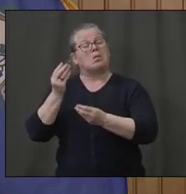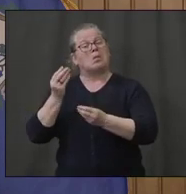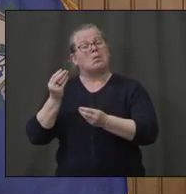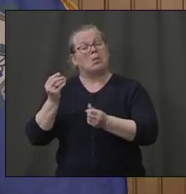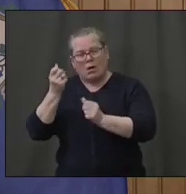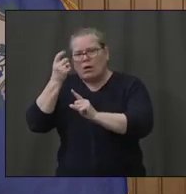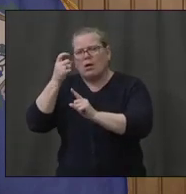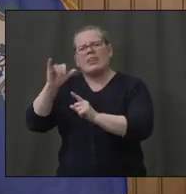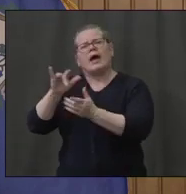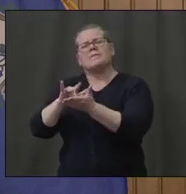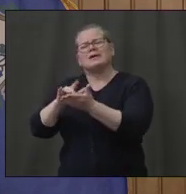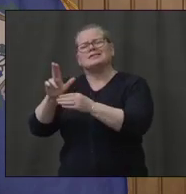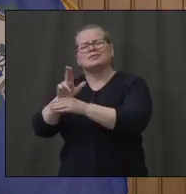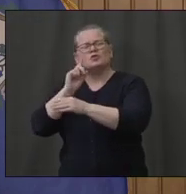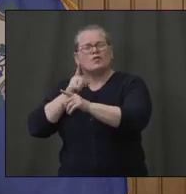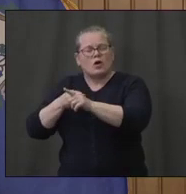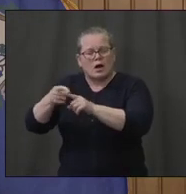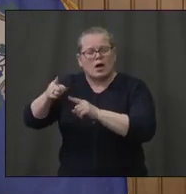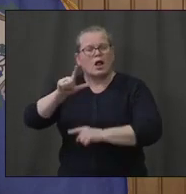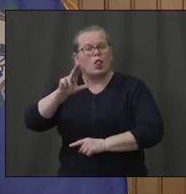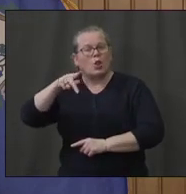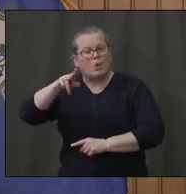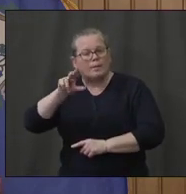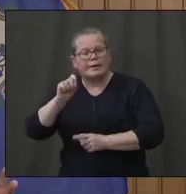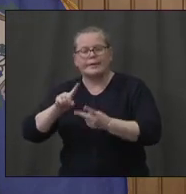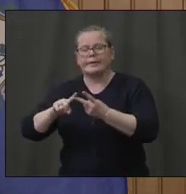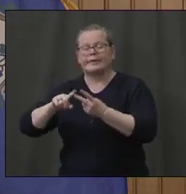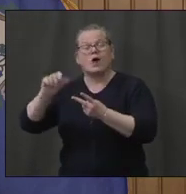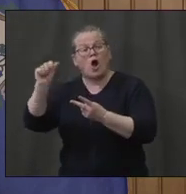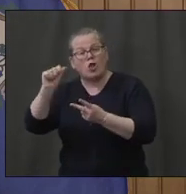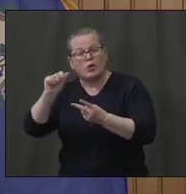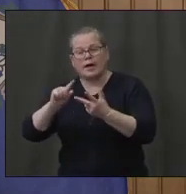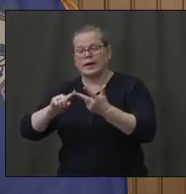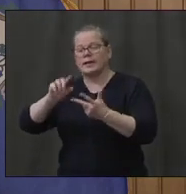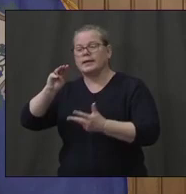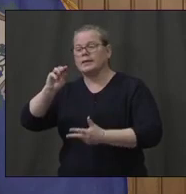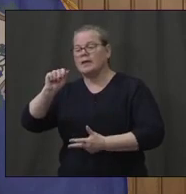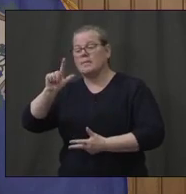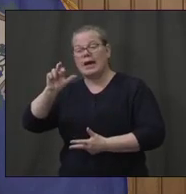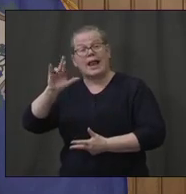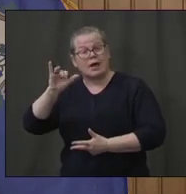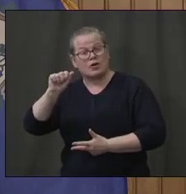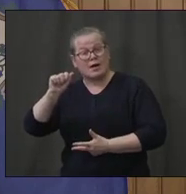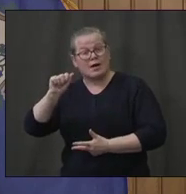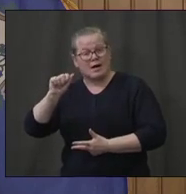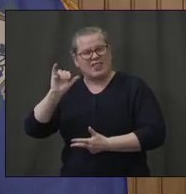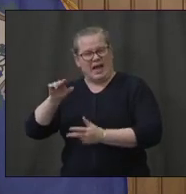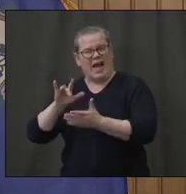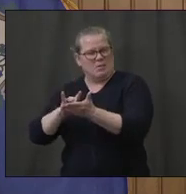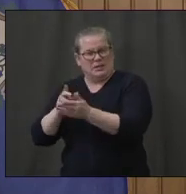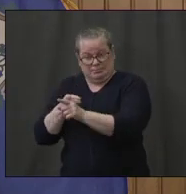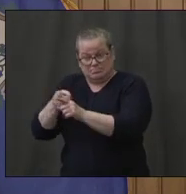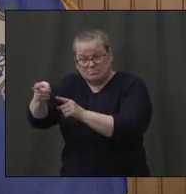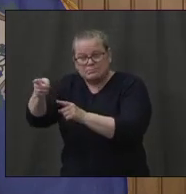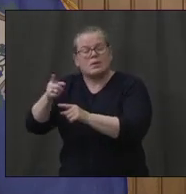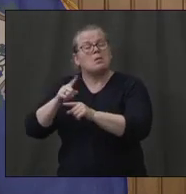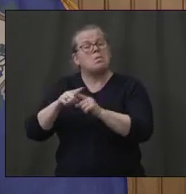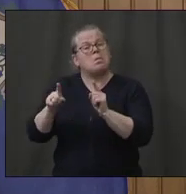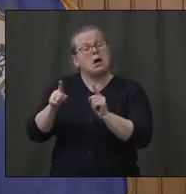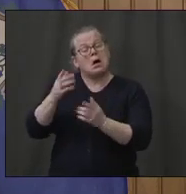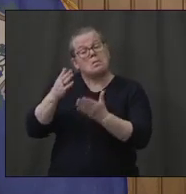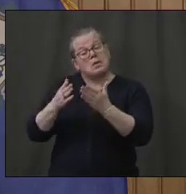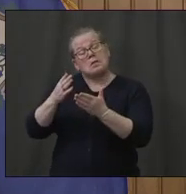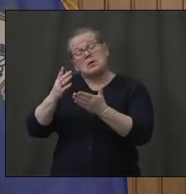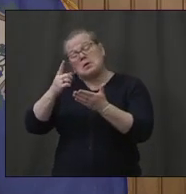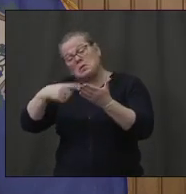and that's for arthritis, and that's for malaria. But over the next week or two, there could be an increased flow. So there are a lot